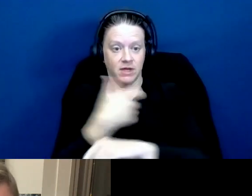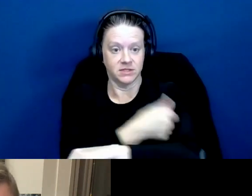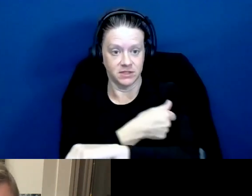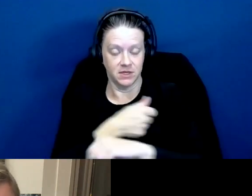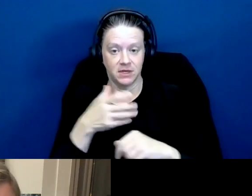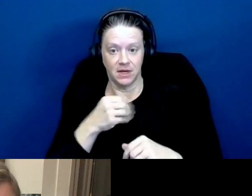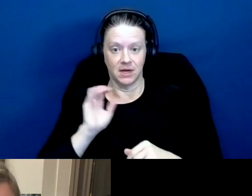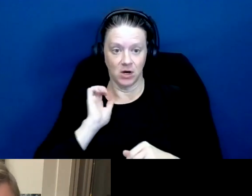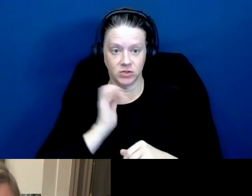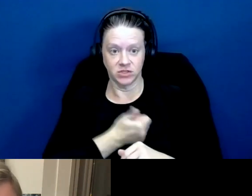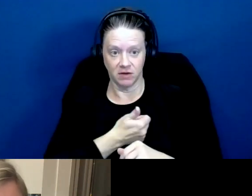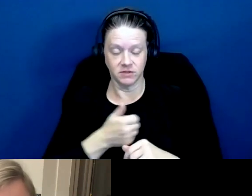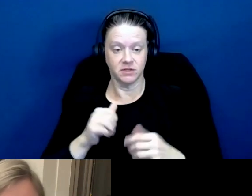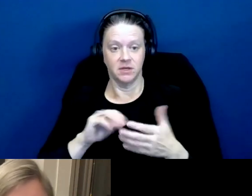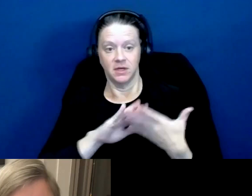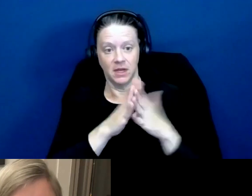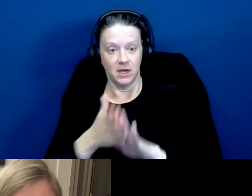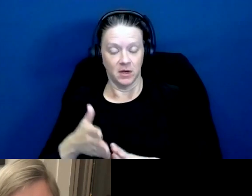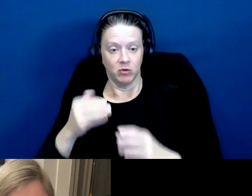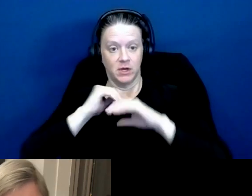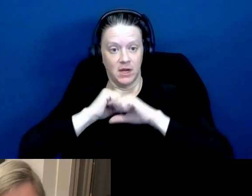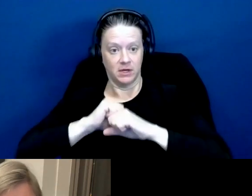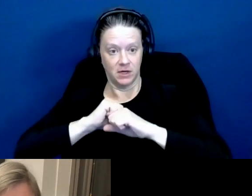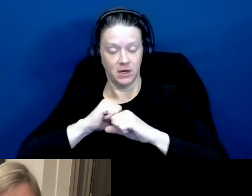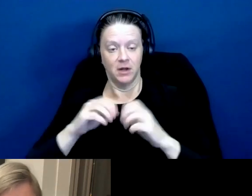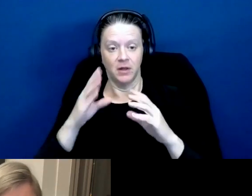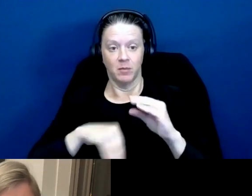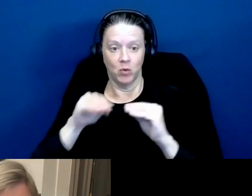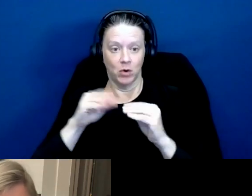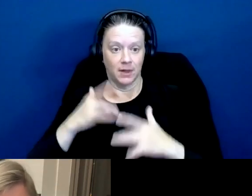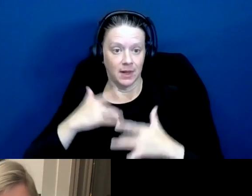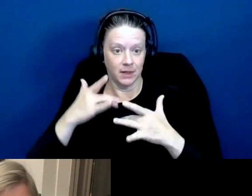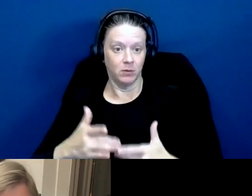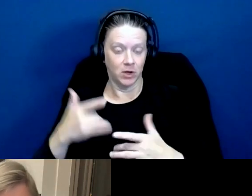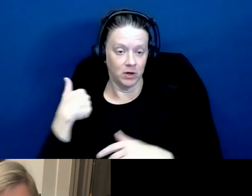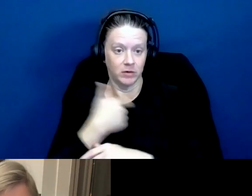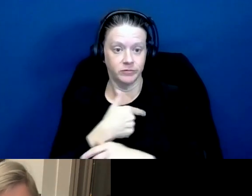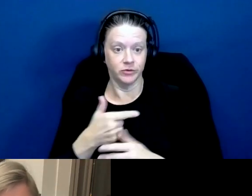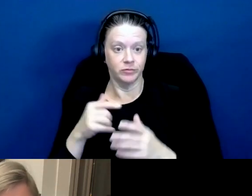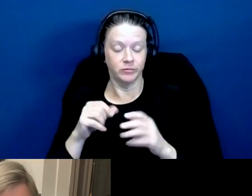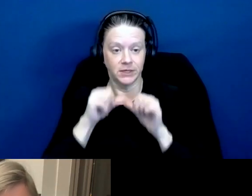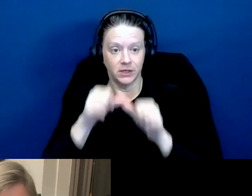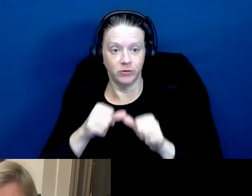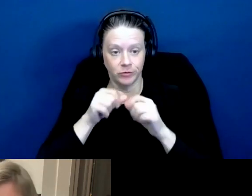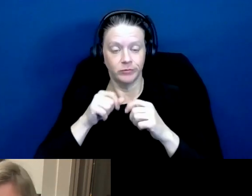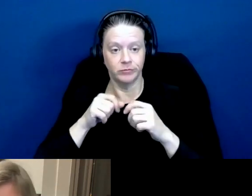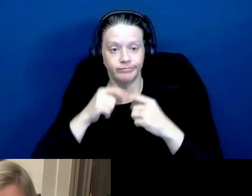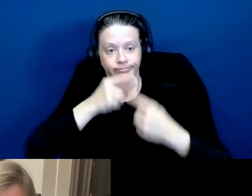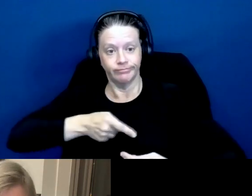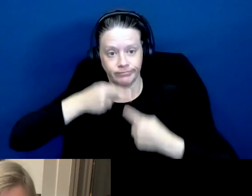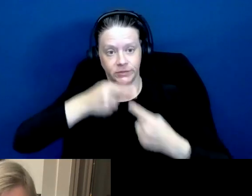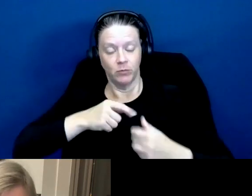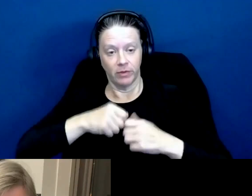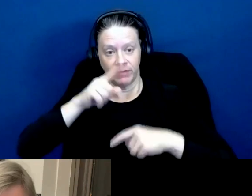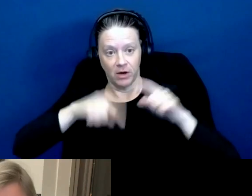and ourselves getting protected, the more likely we are to continue to struggle with variants and the need for potential